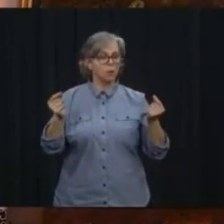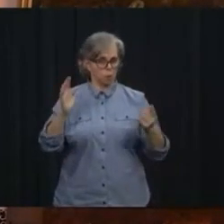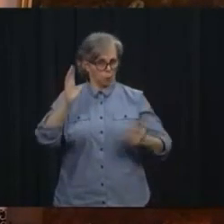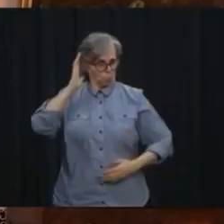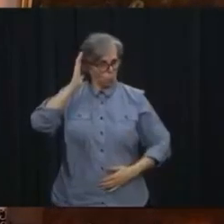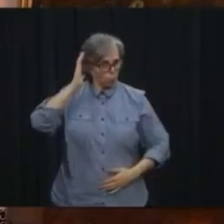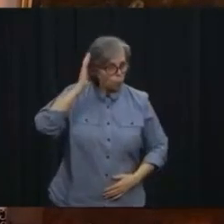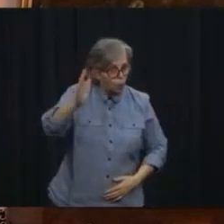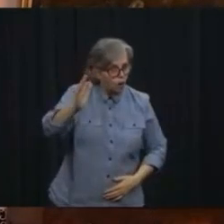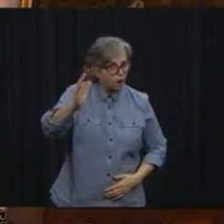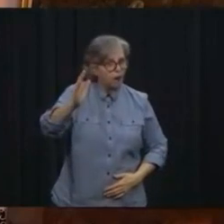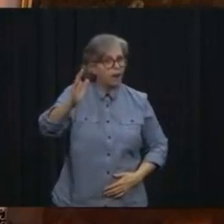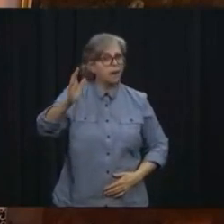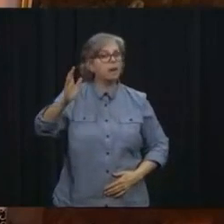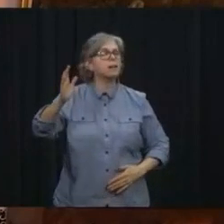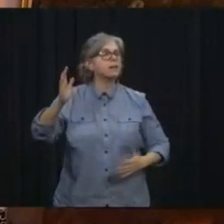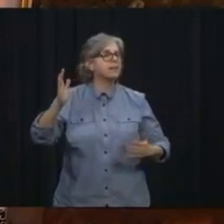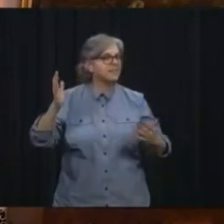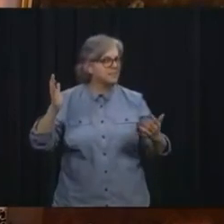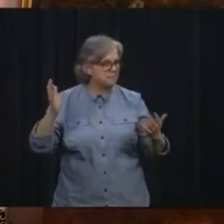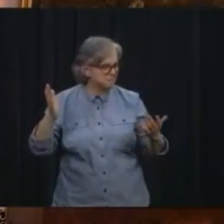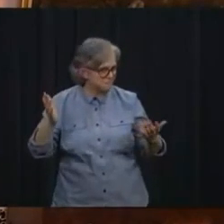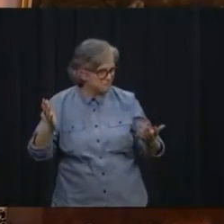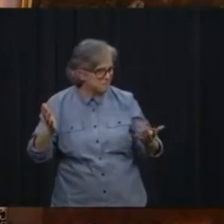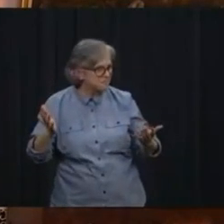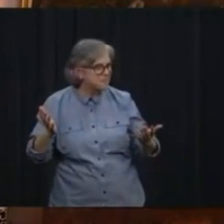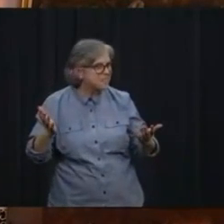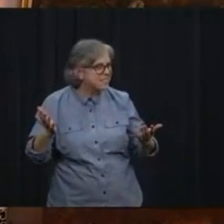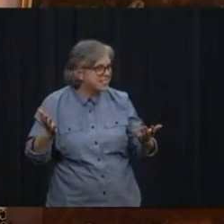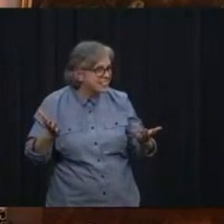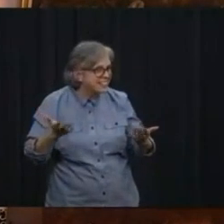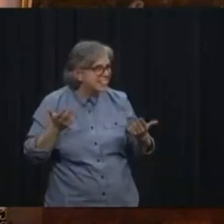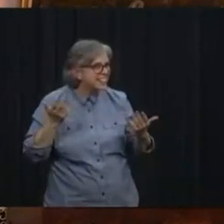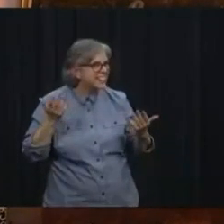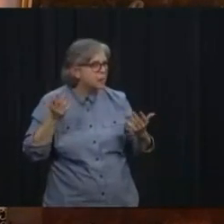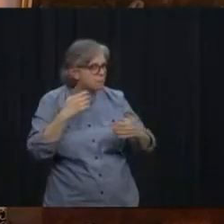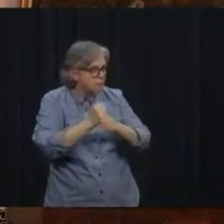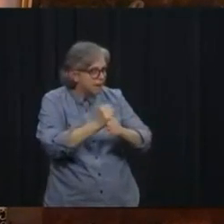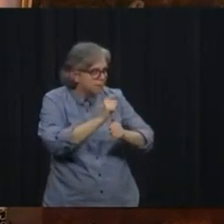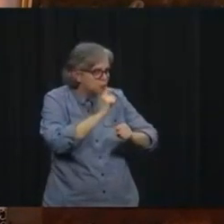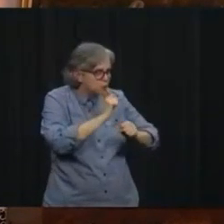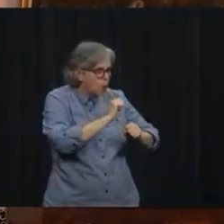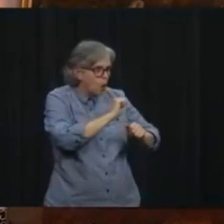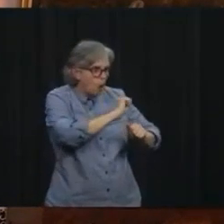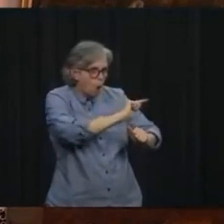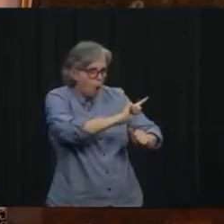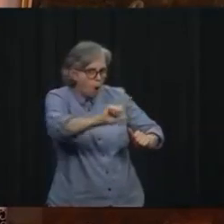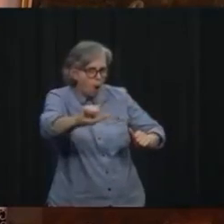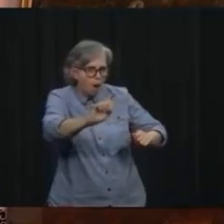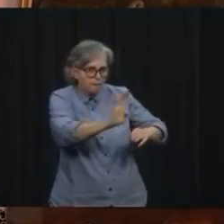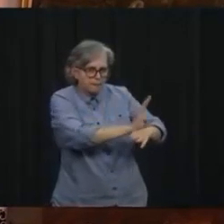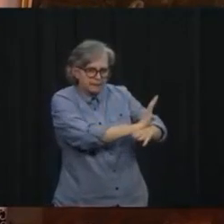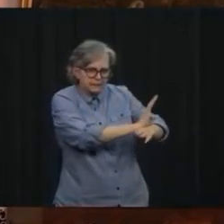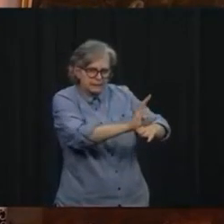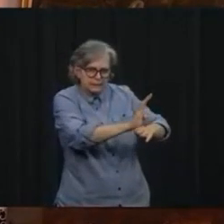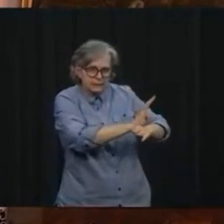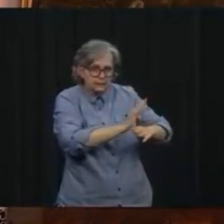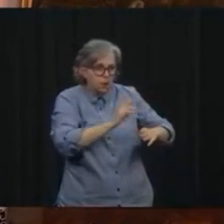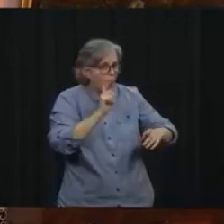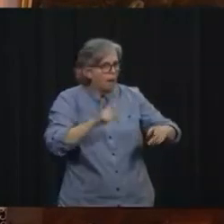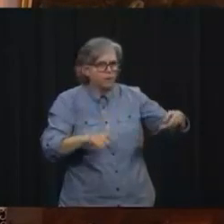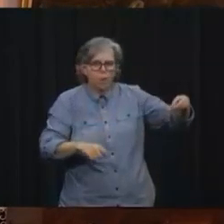We have a great team from the governor's staff, my staff, the entire cabinet, who's working with the business